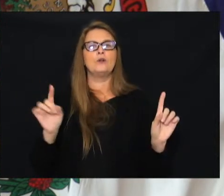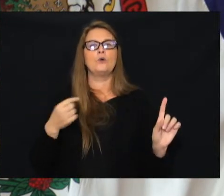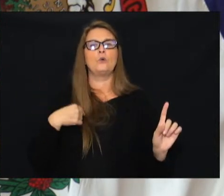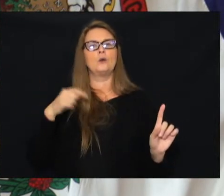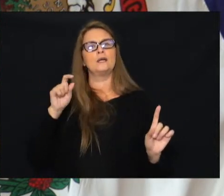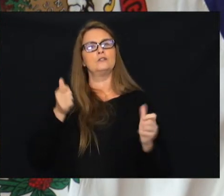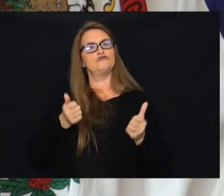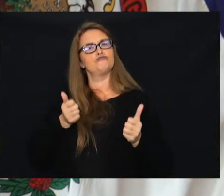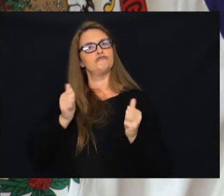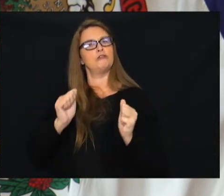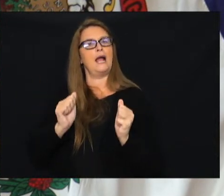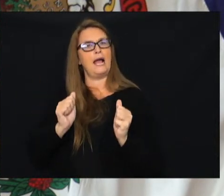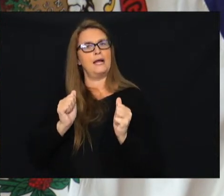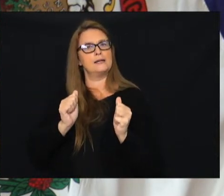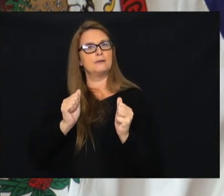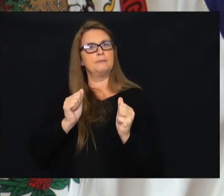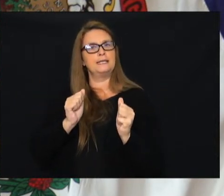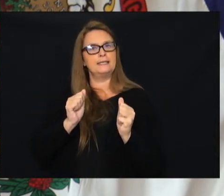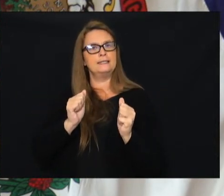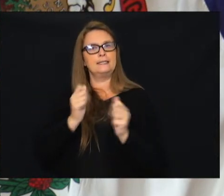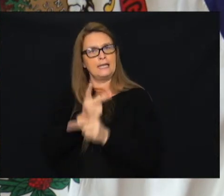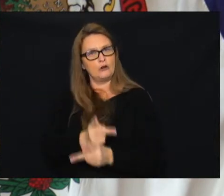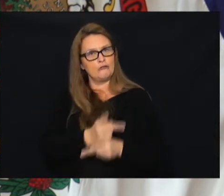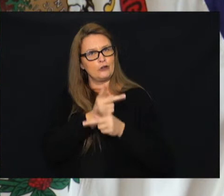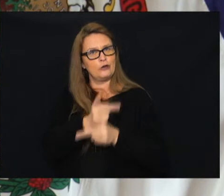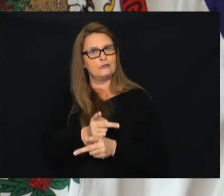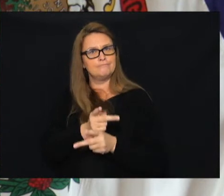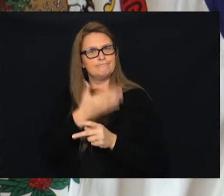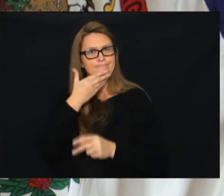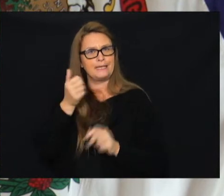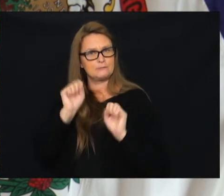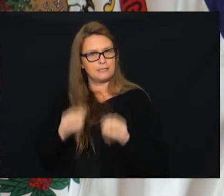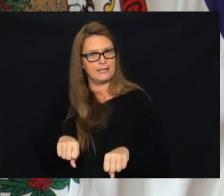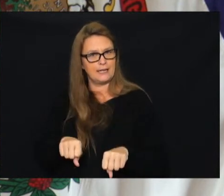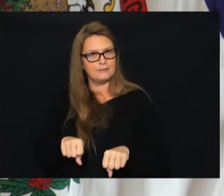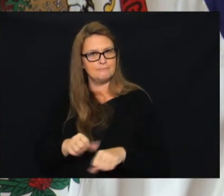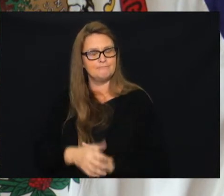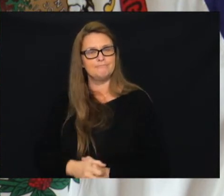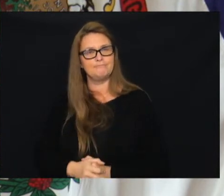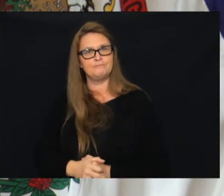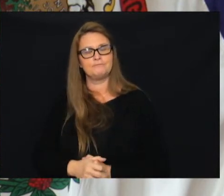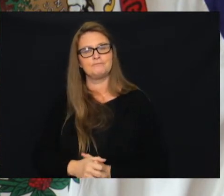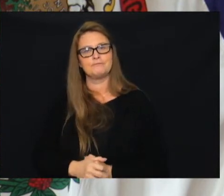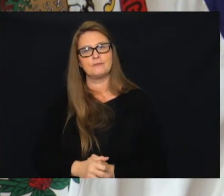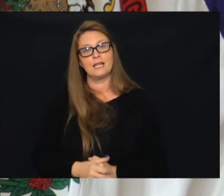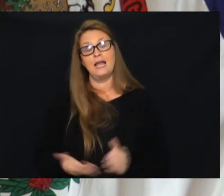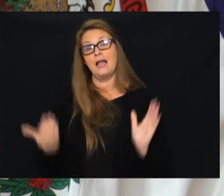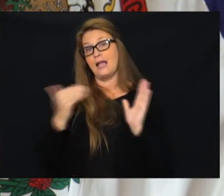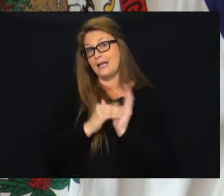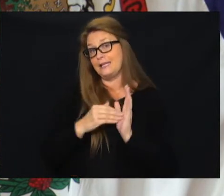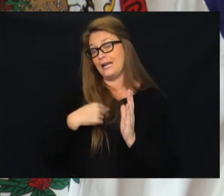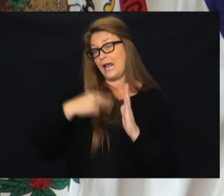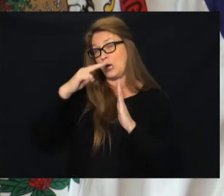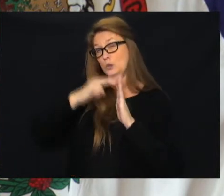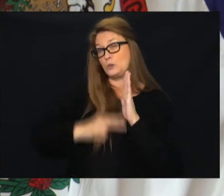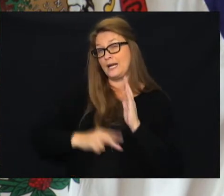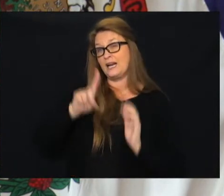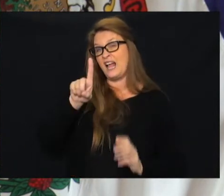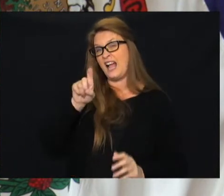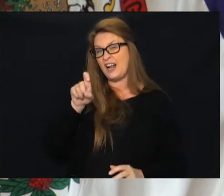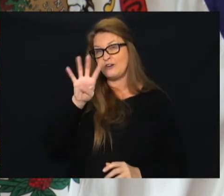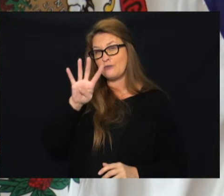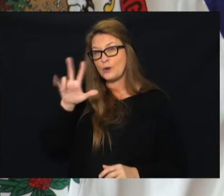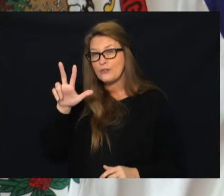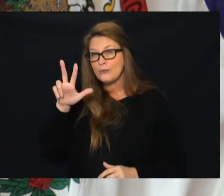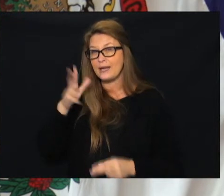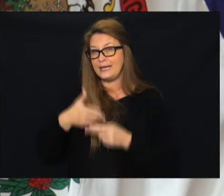to be prudent and be careful if we possibly can. Again, you know, I read through today 143, and I